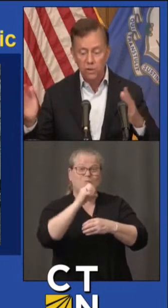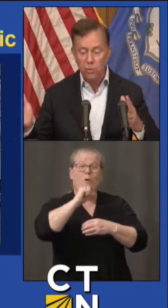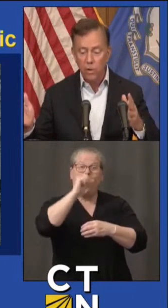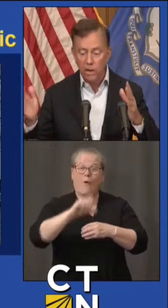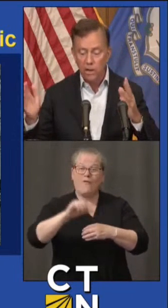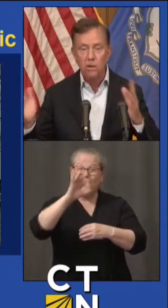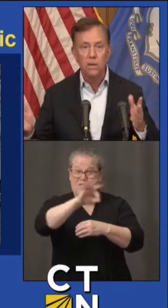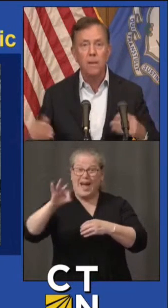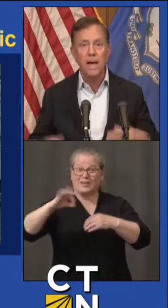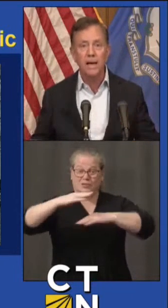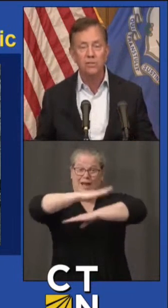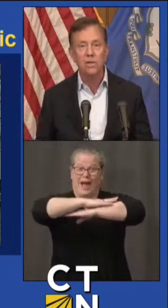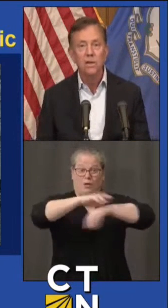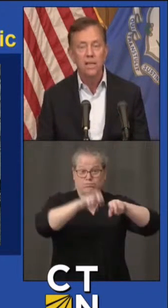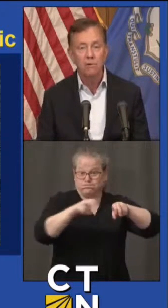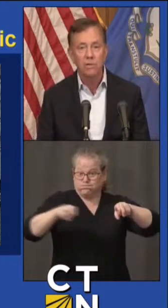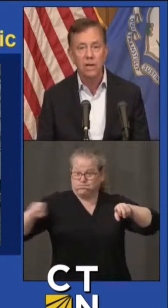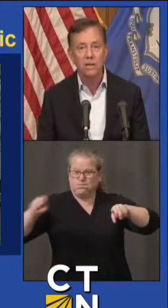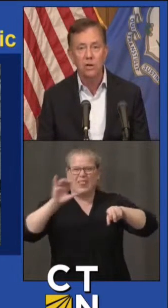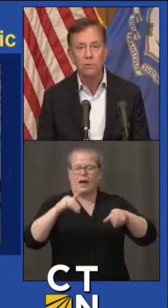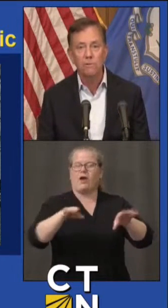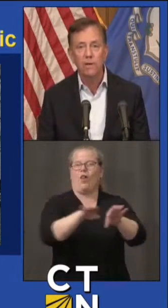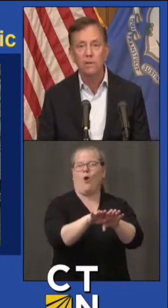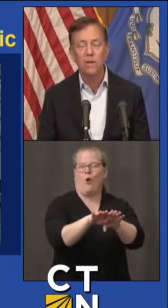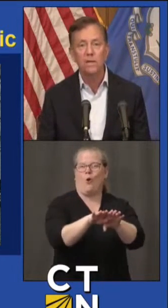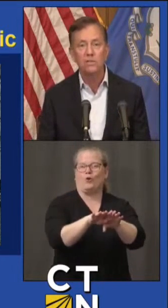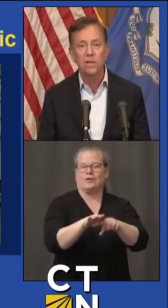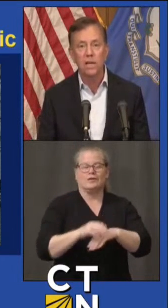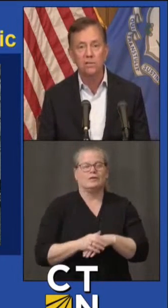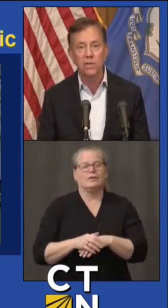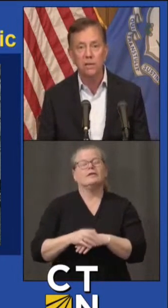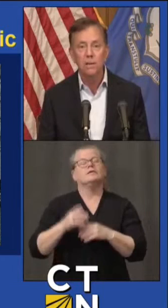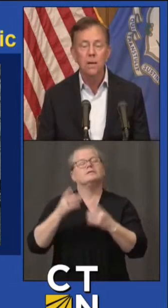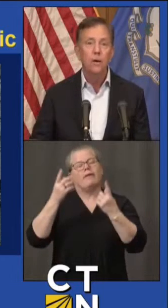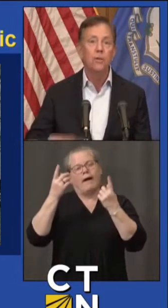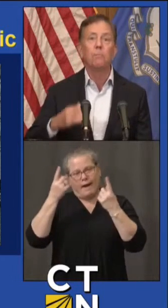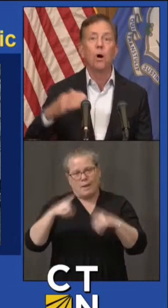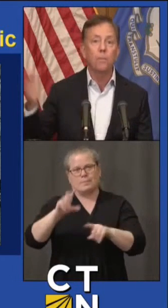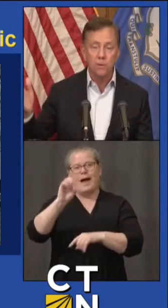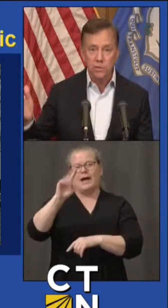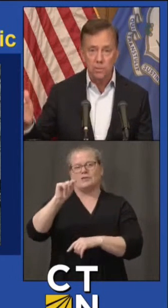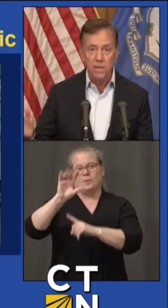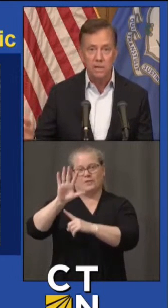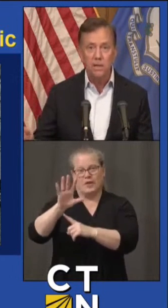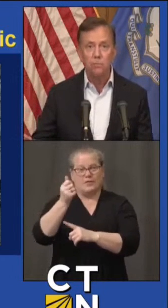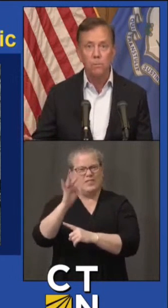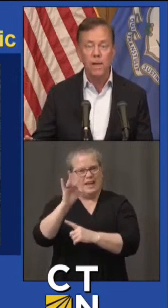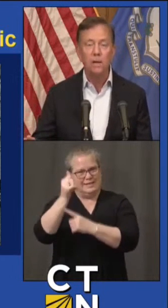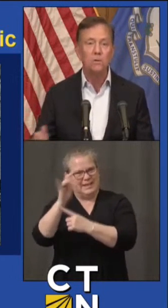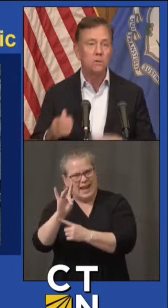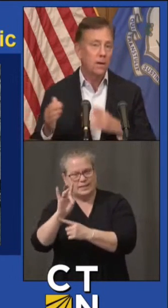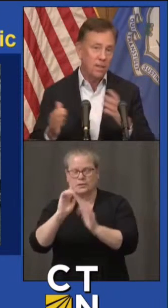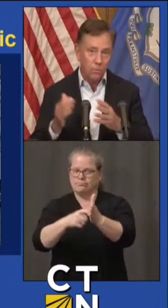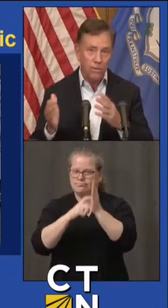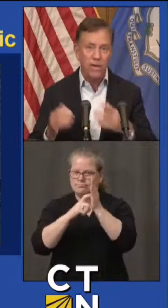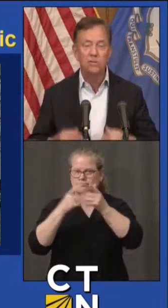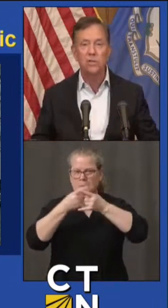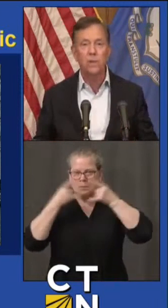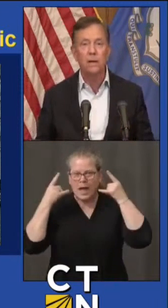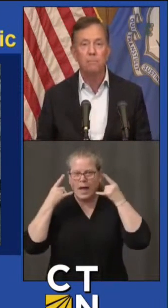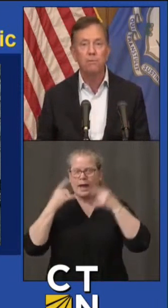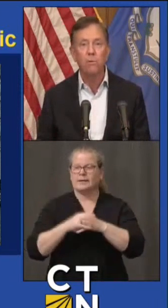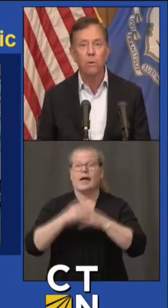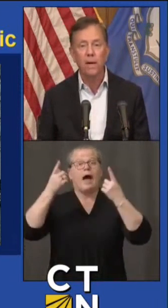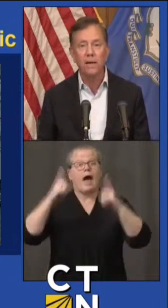to wear the mask. That was on October 5th of 1918. The barbers immediately rebelled. I think we've had some of